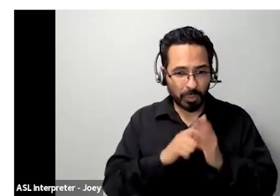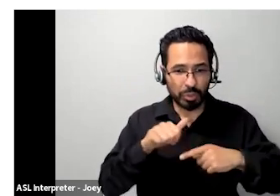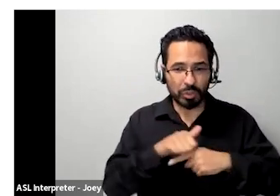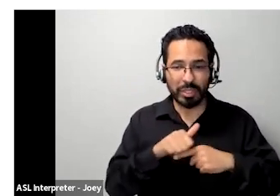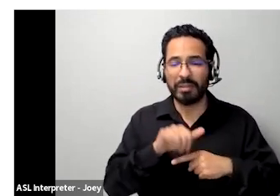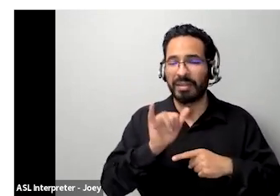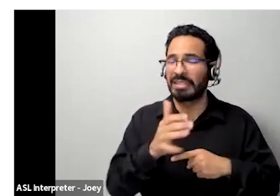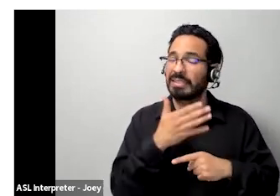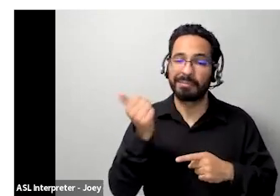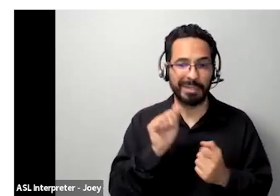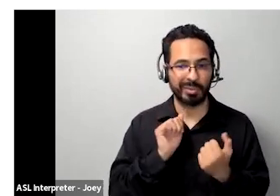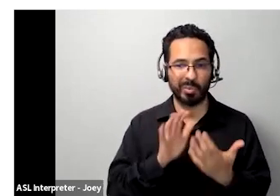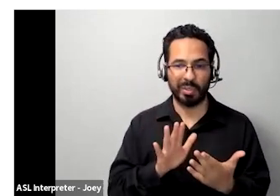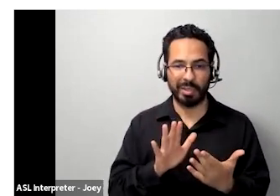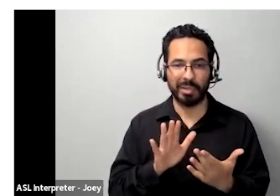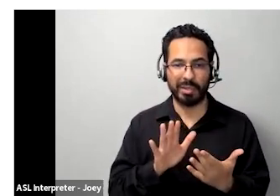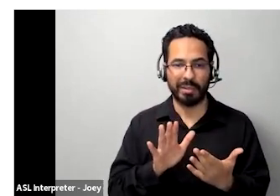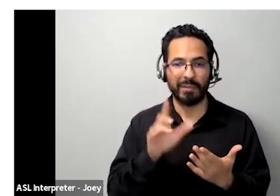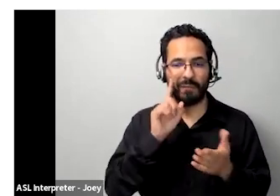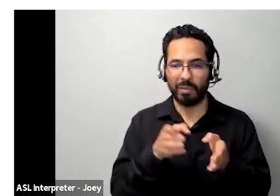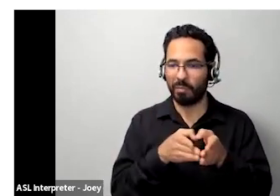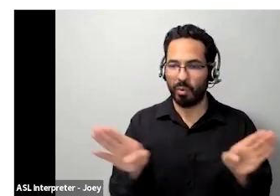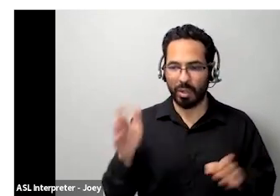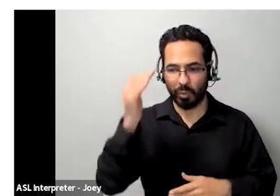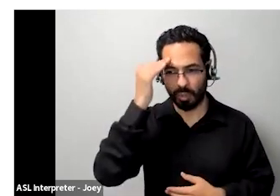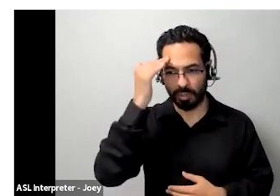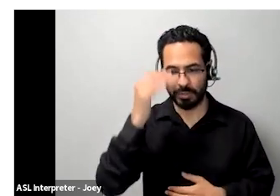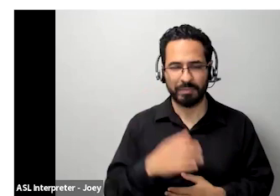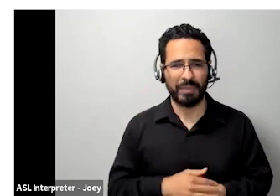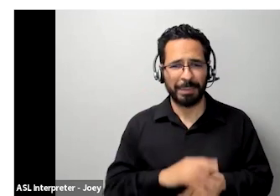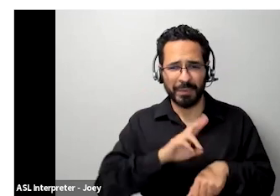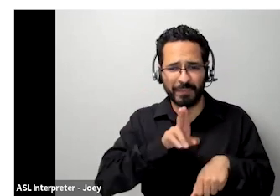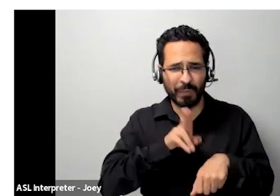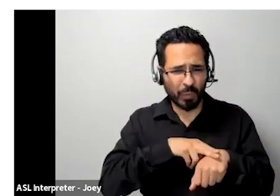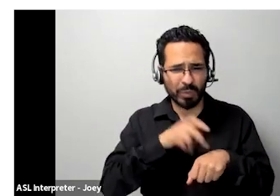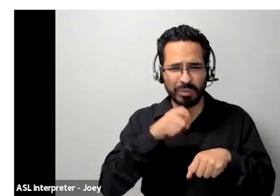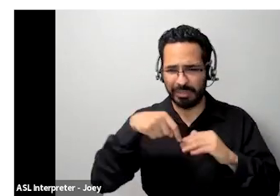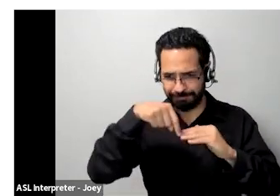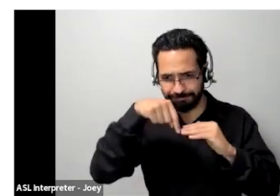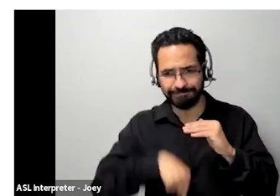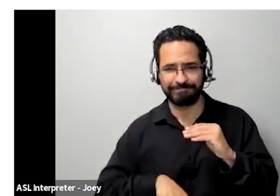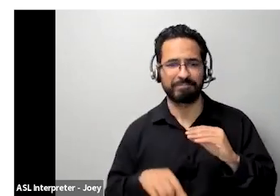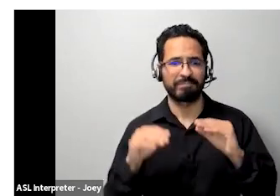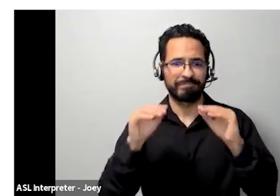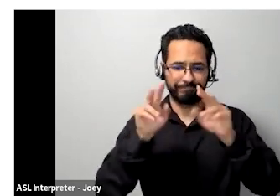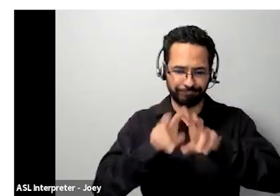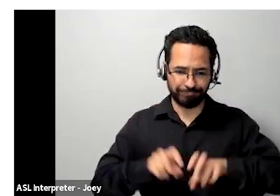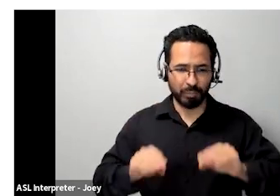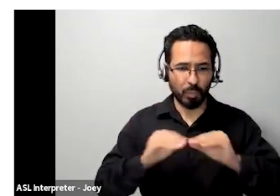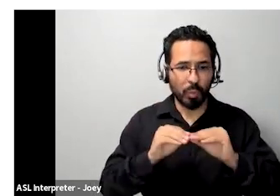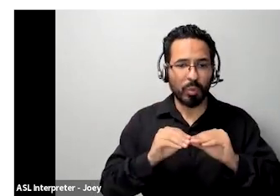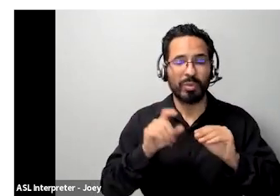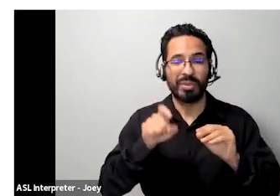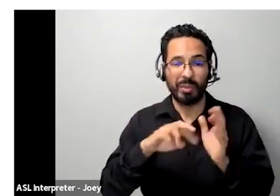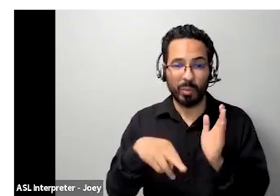the best way to get that broad awareness. But of course, you have to go deeper. You need role-based training for specific roles